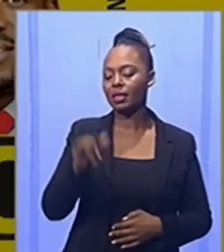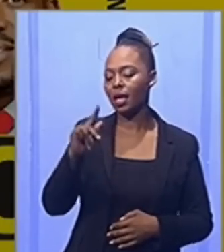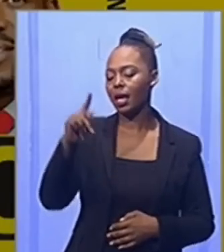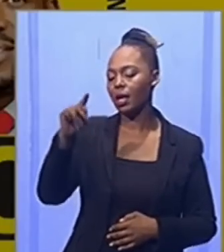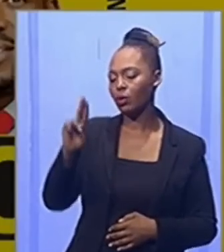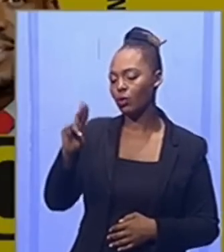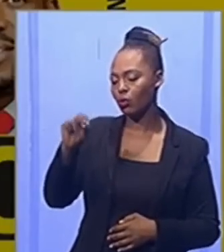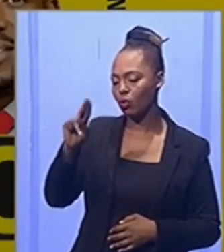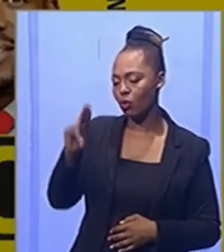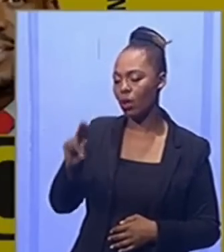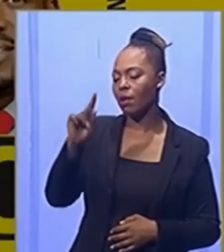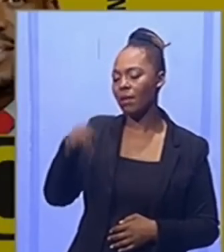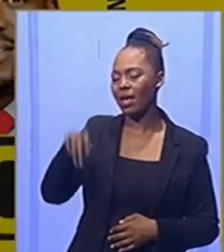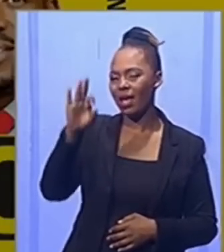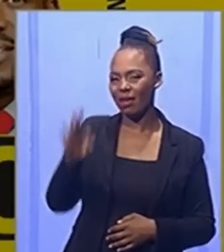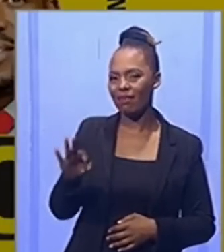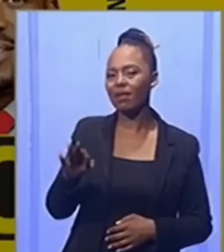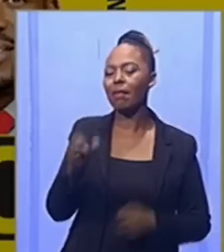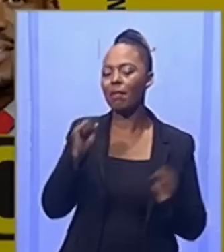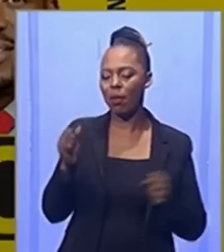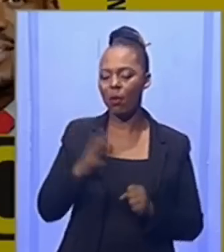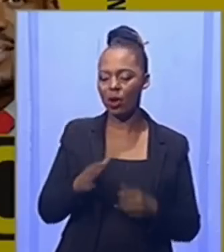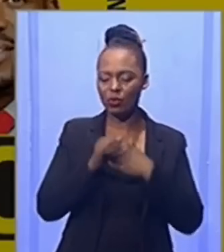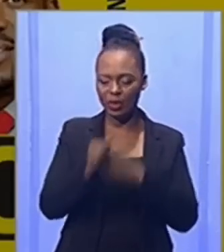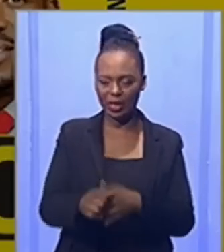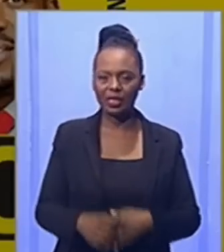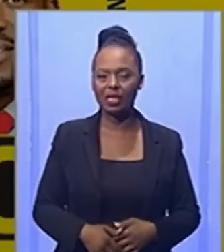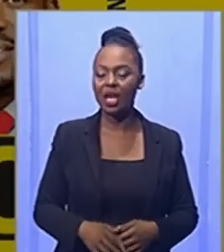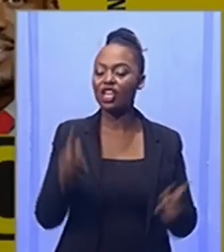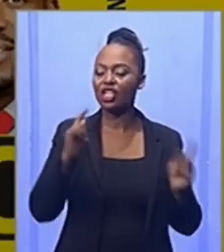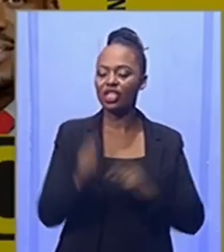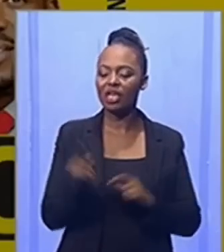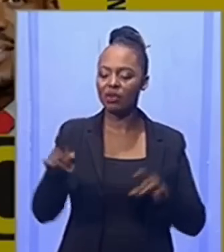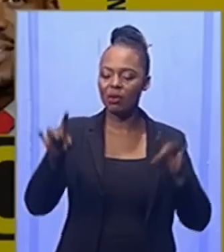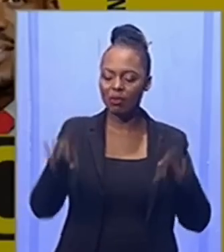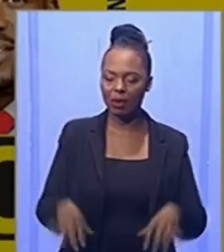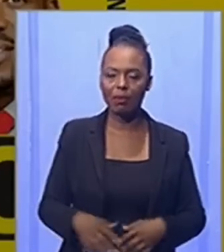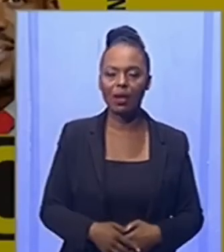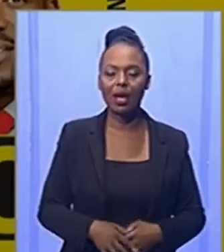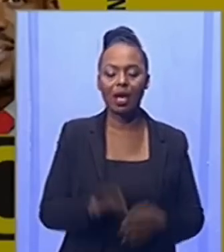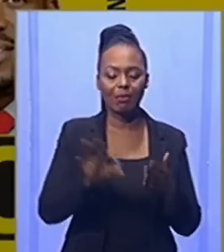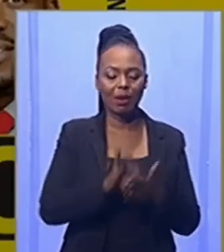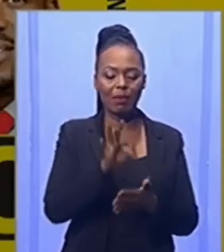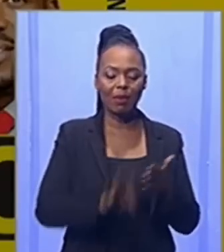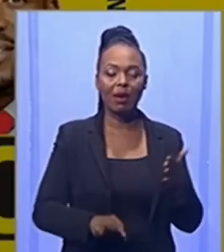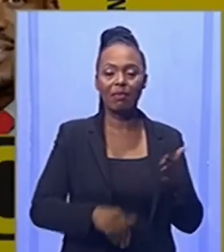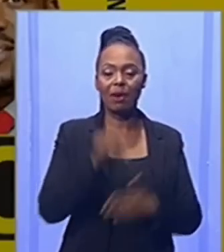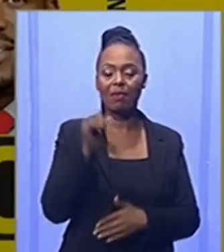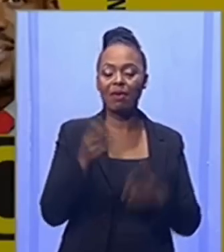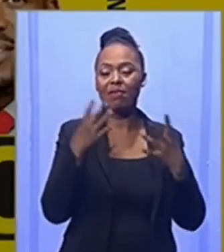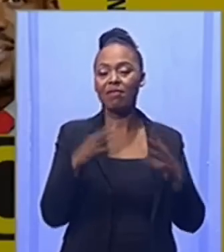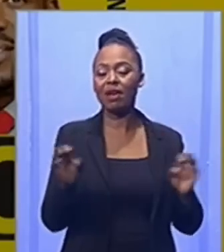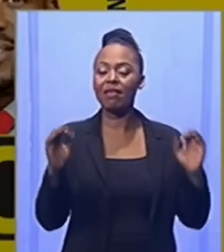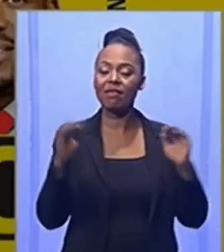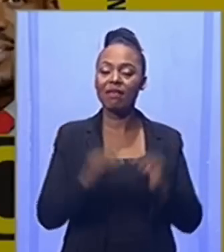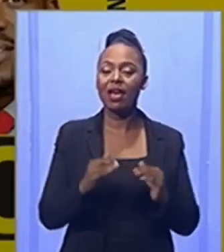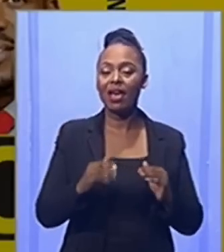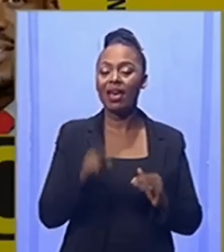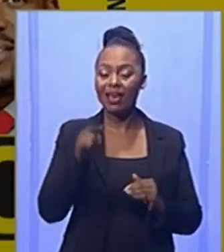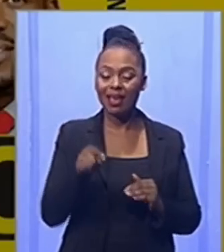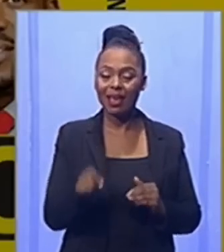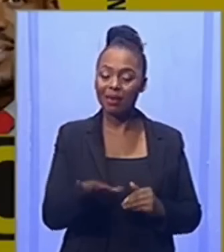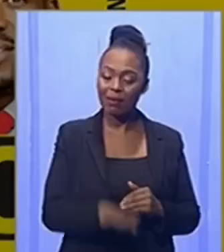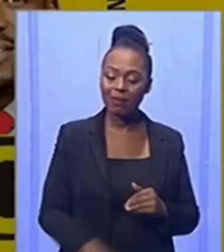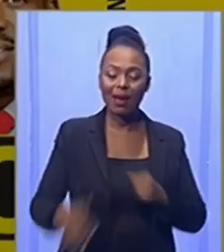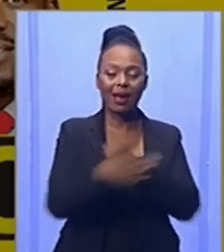eo ebile le gana diphetogo ya hore o taba le dikgetho tsa bolokoloi free and fair election na ya